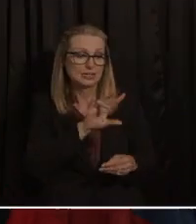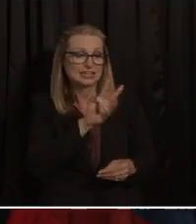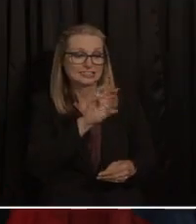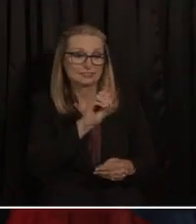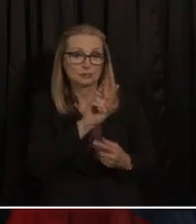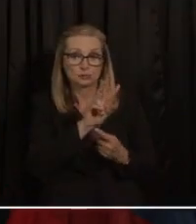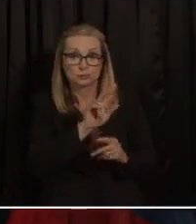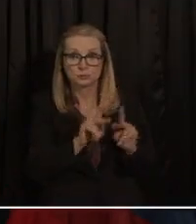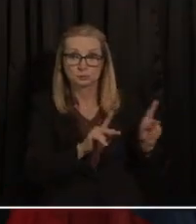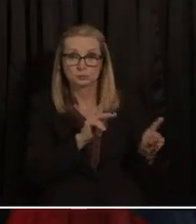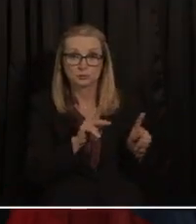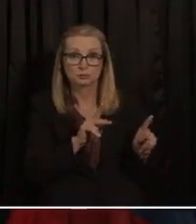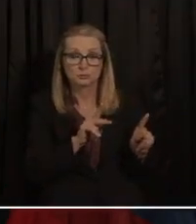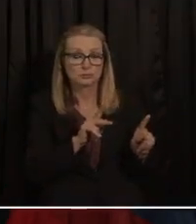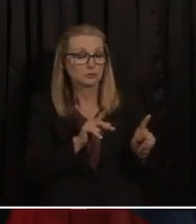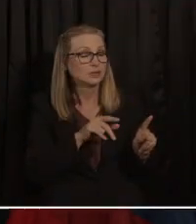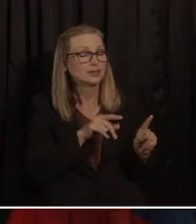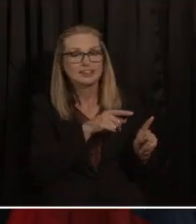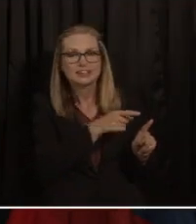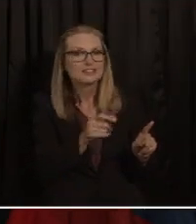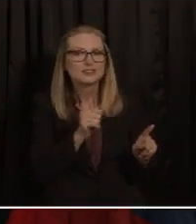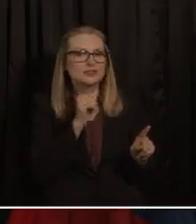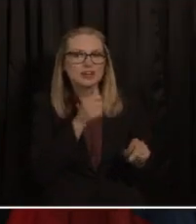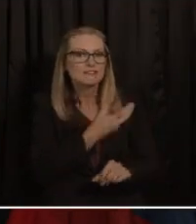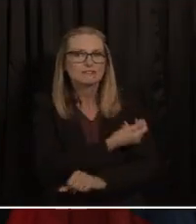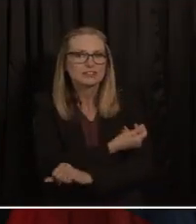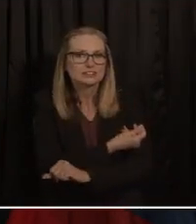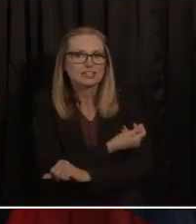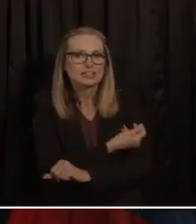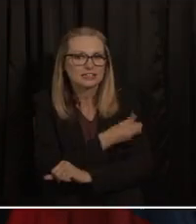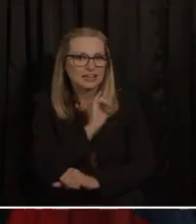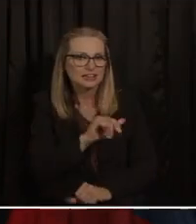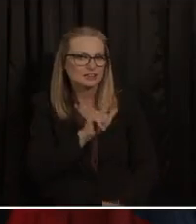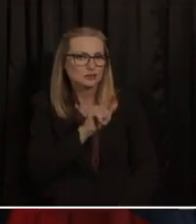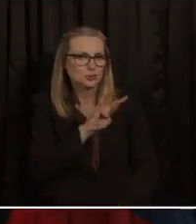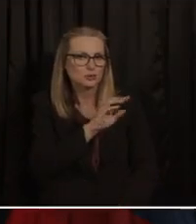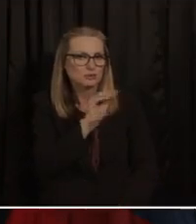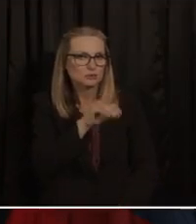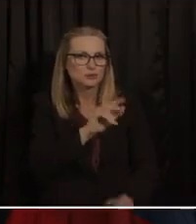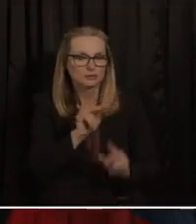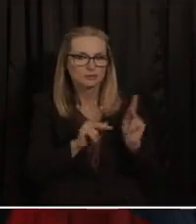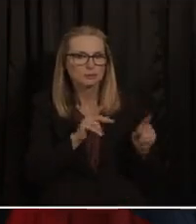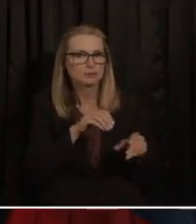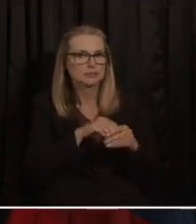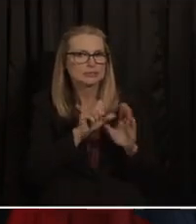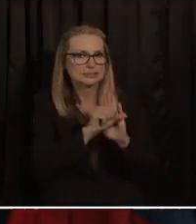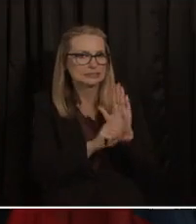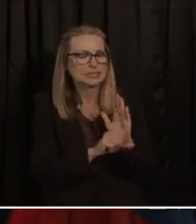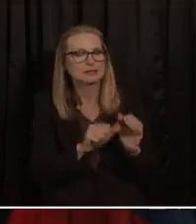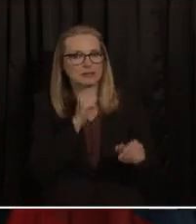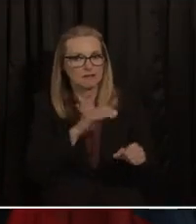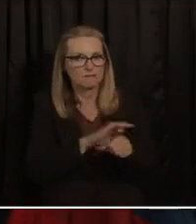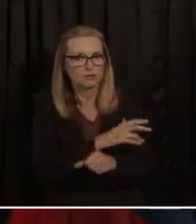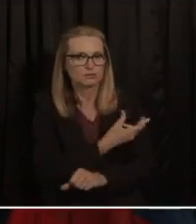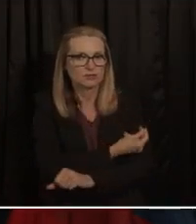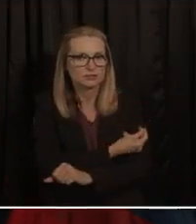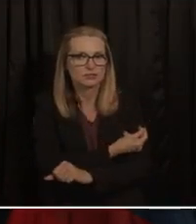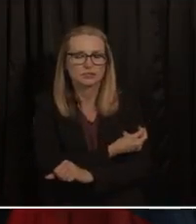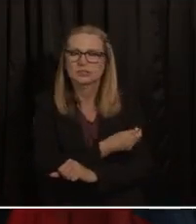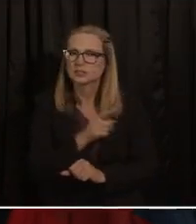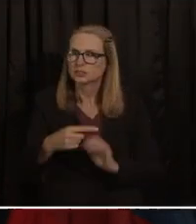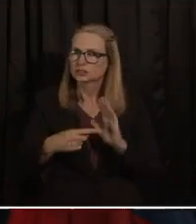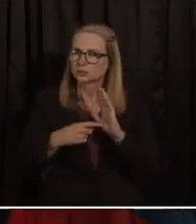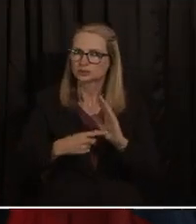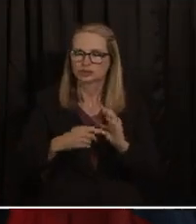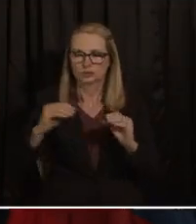702, that are from that 24% of the population that isn't fully vaccinated. So it really just starkly shows